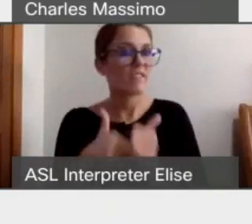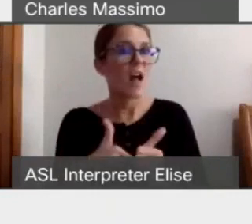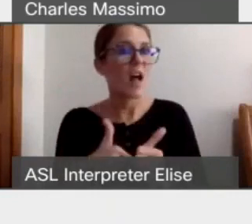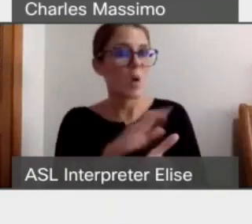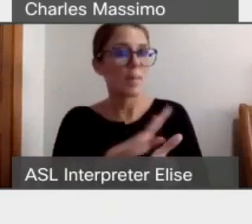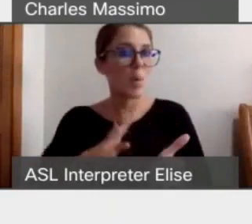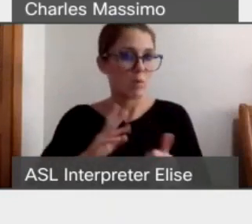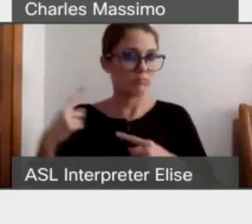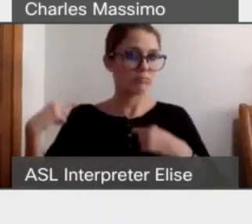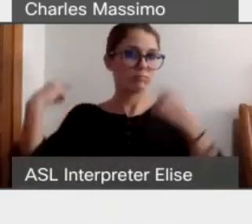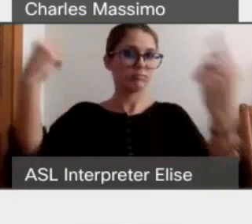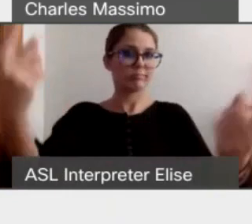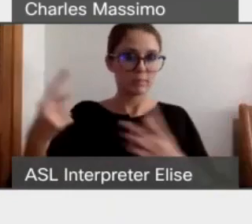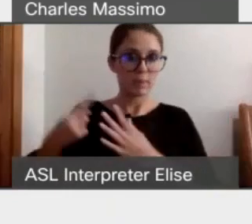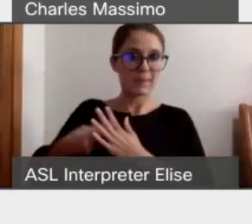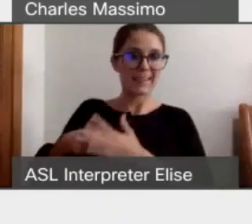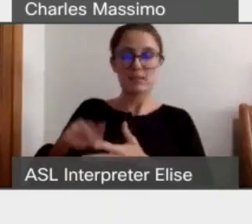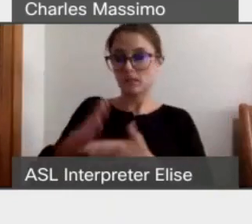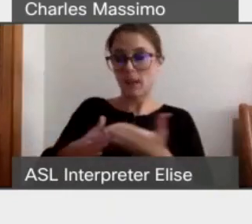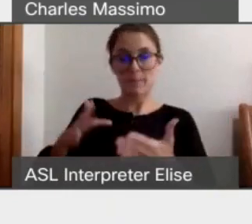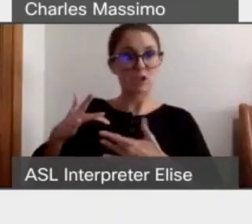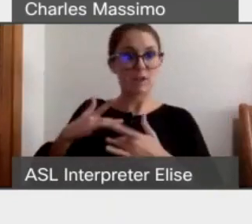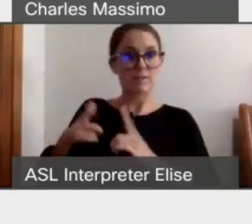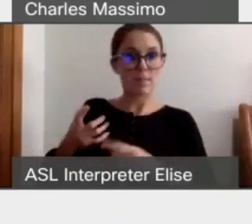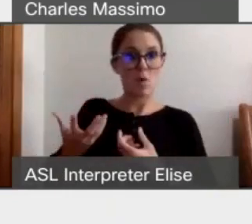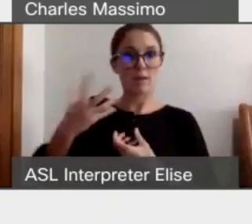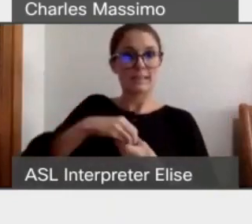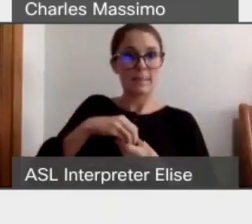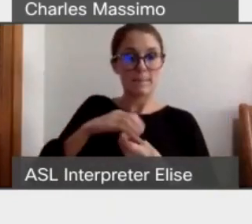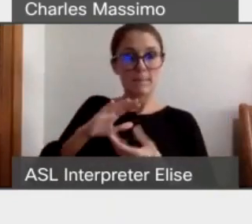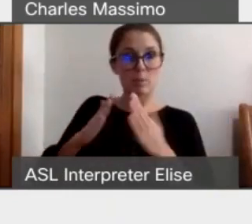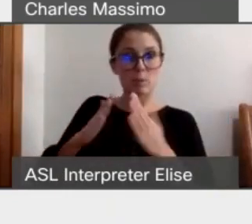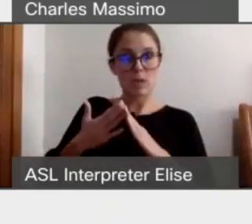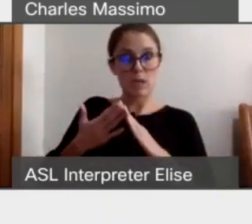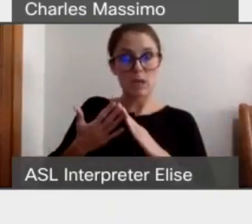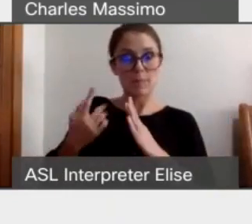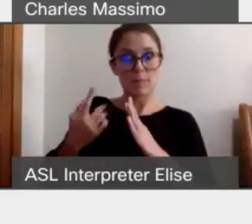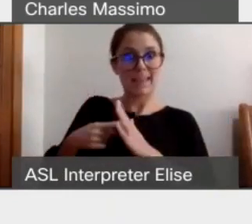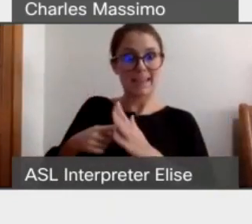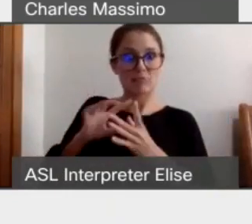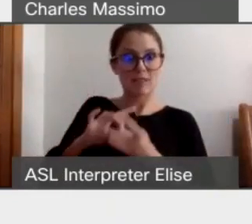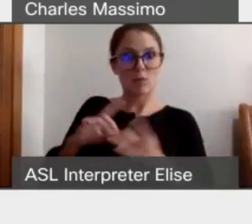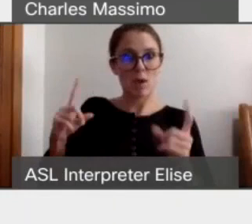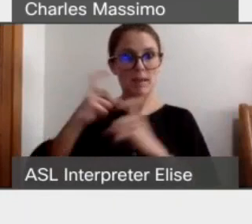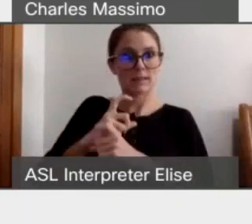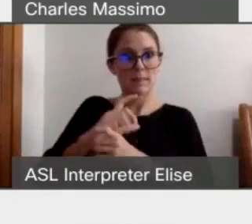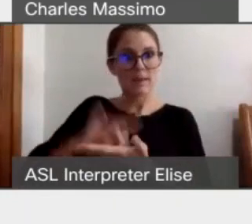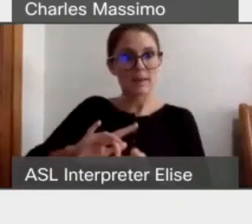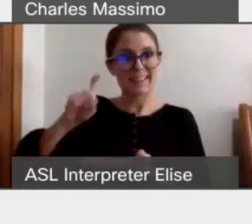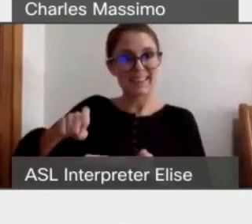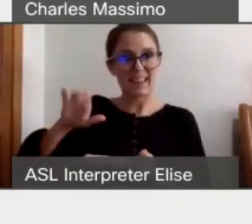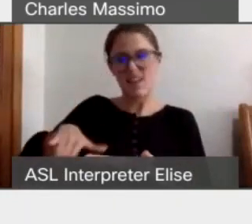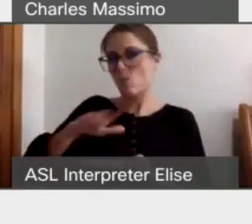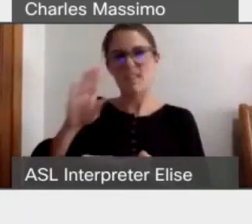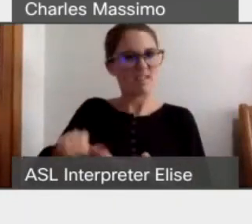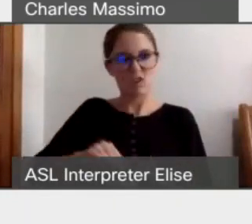some of our concerns in the beginning in the autism community regarding complex medical needs were not really ever addressed.